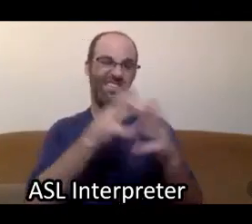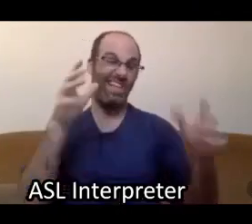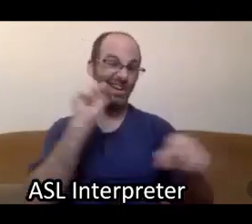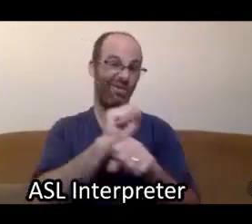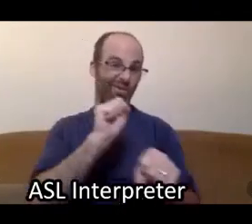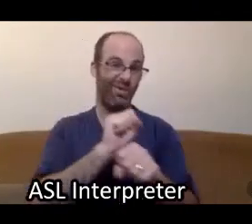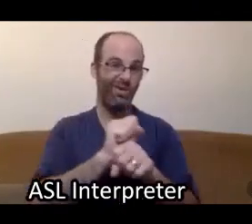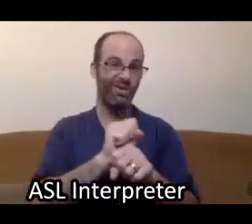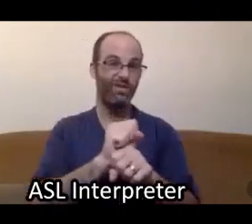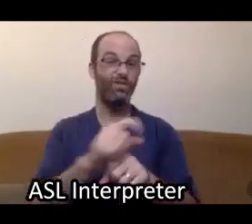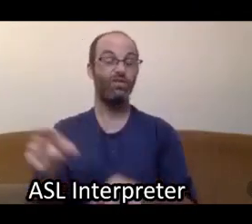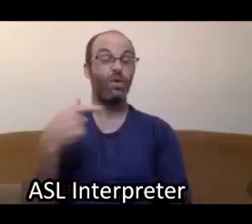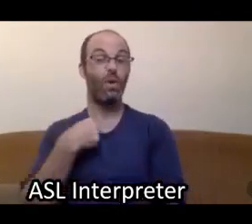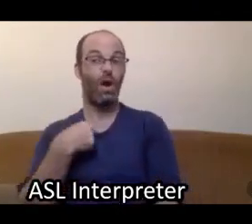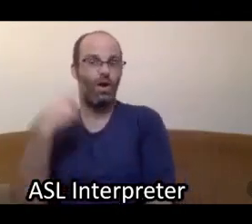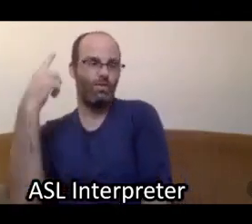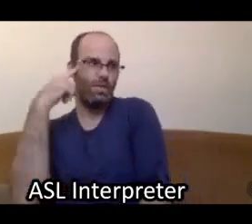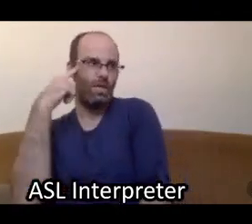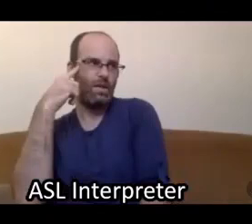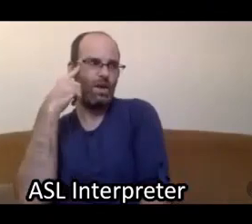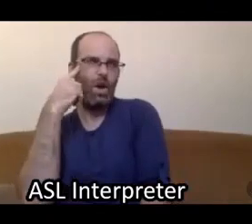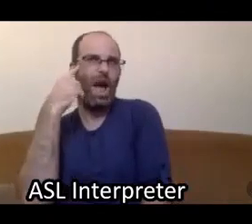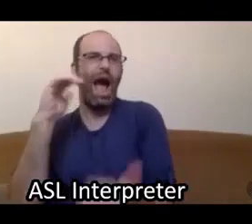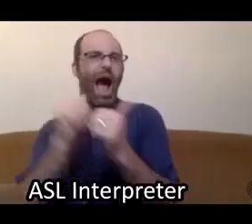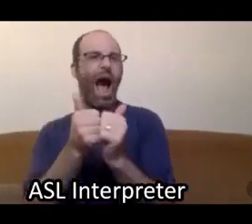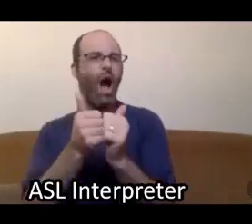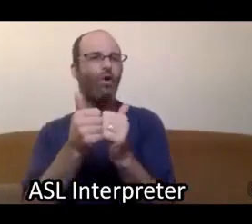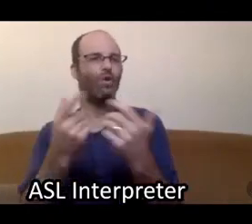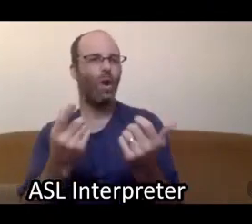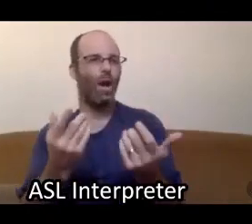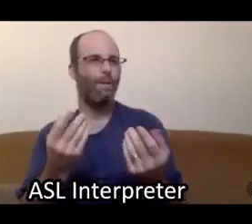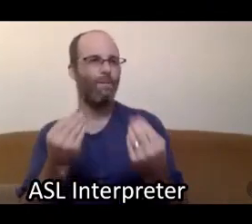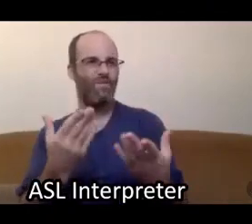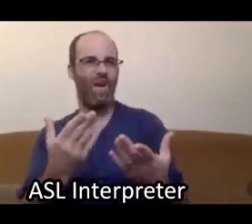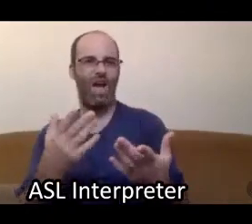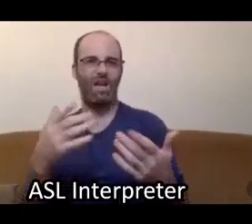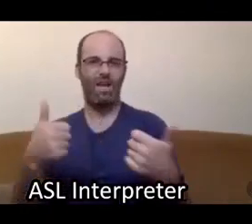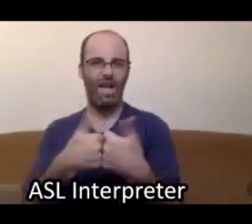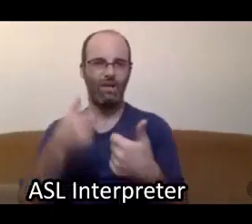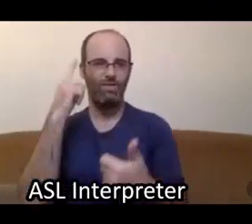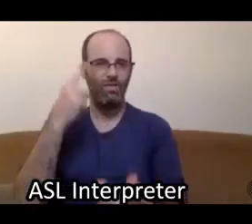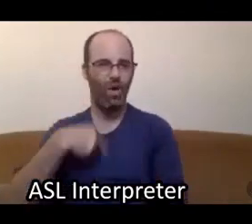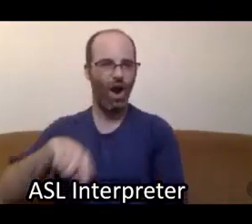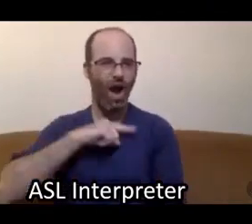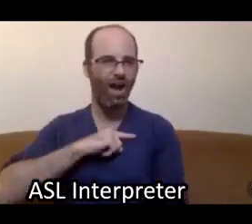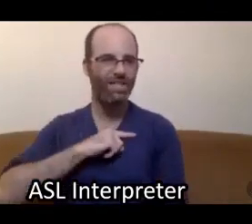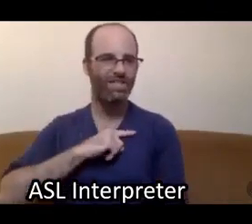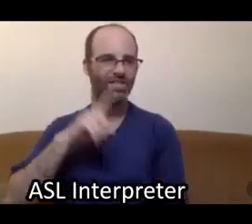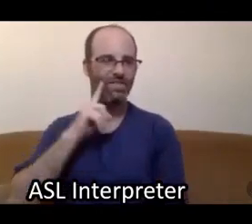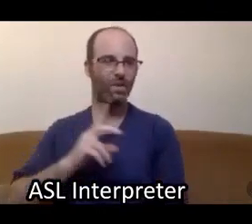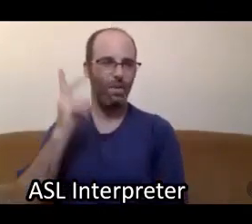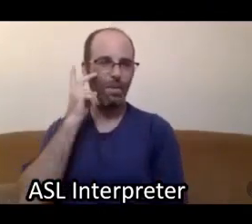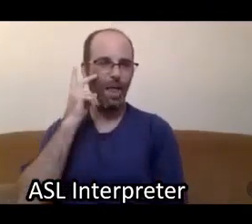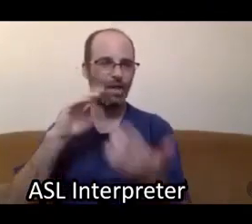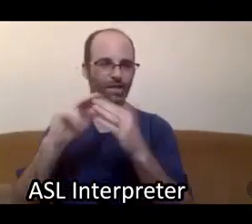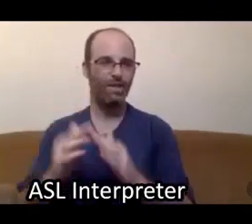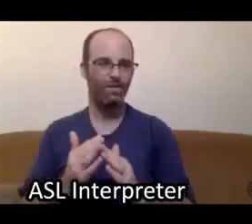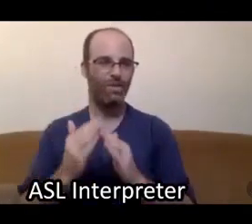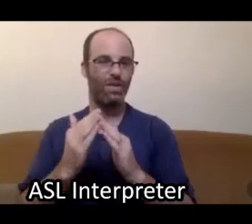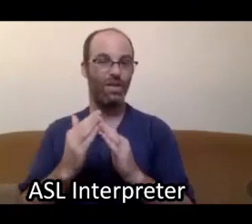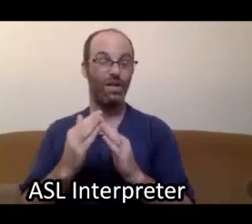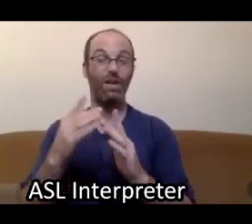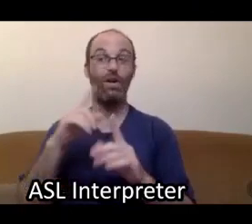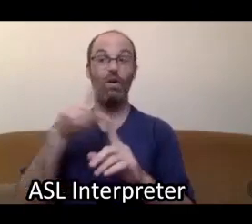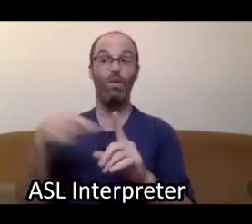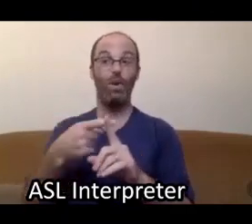forward? What can I help do to give us games to play? And I wanted to do it since I was a child. Got a Nintendo when I